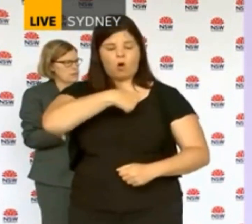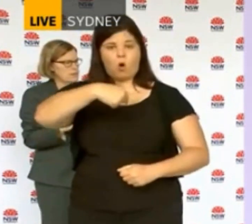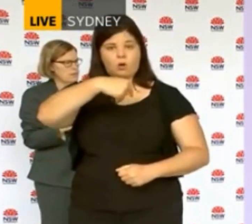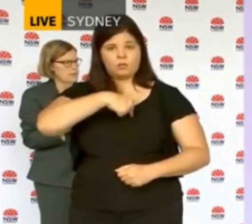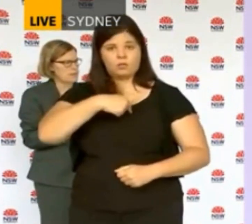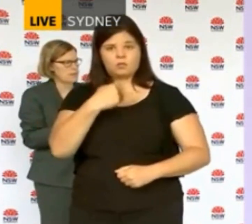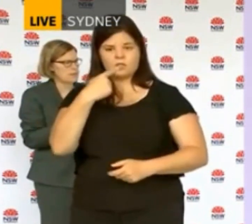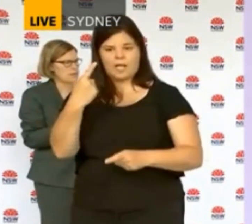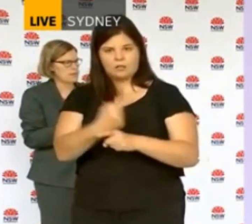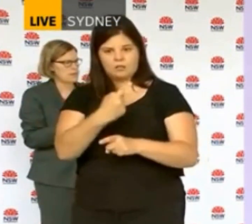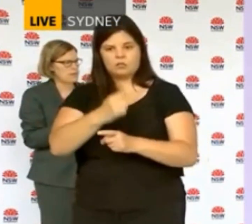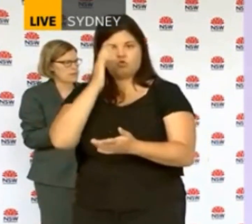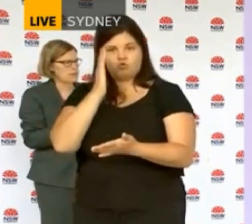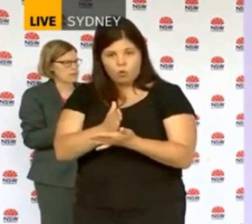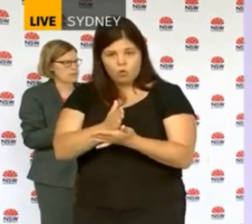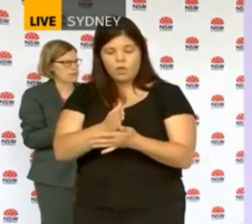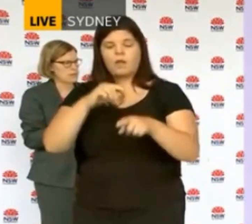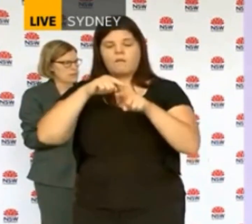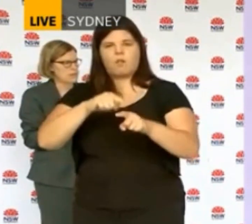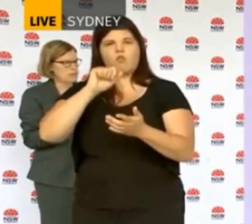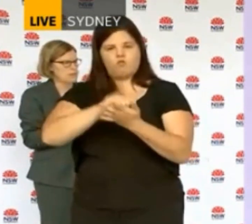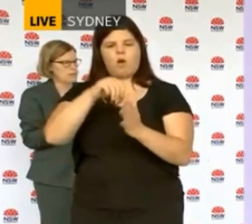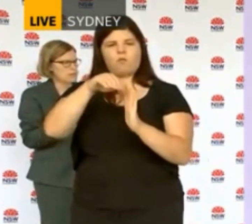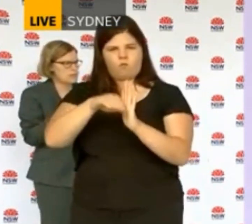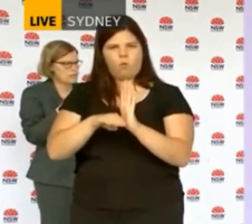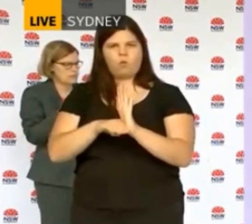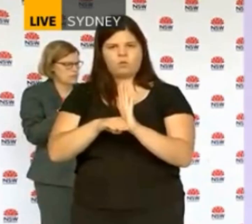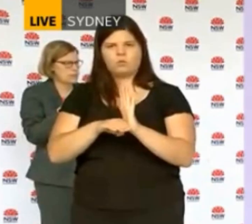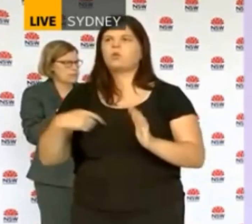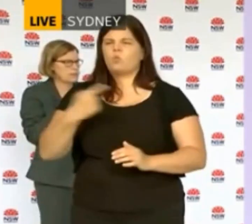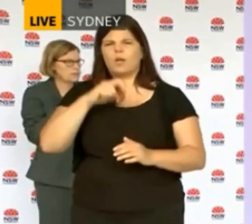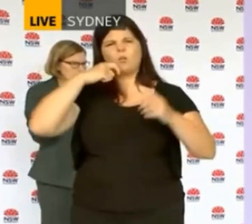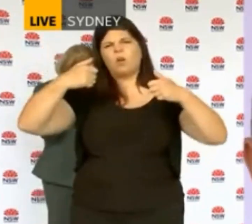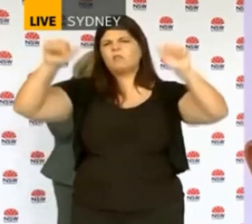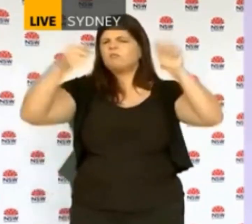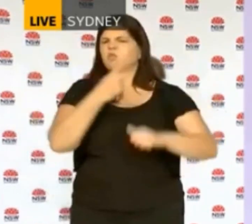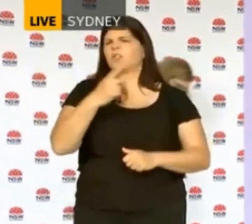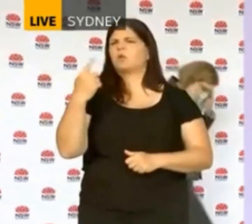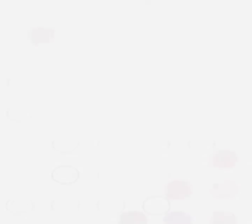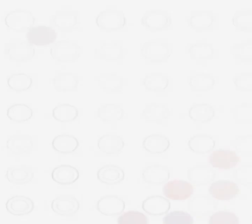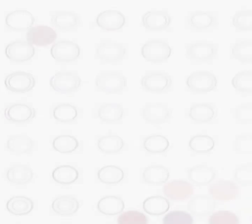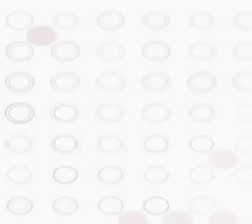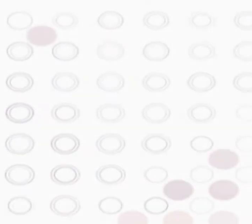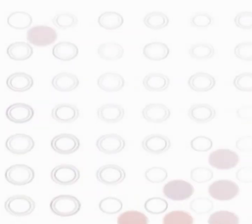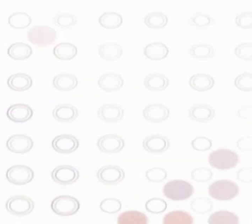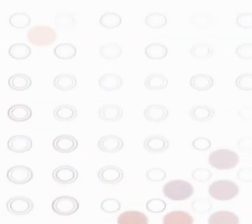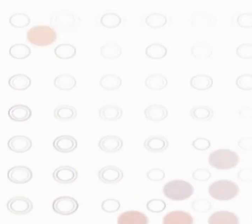do the right thing. And that is my message to everybody in New South Wales. Together, we will get through 2021. Thank you. Everybody.